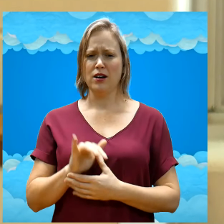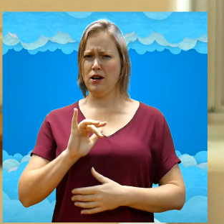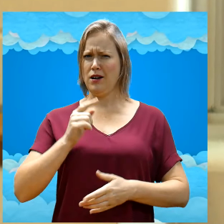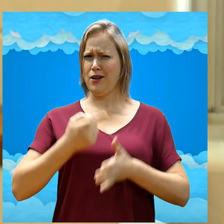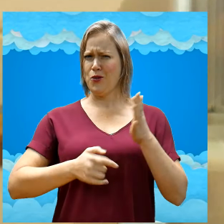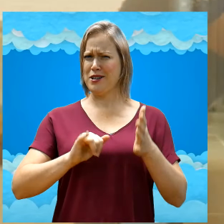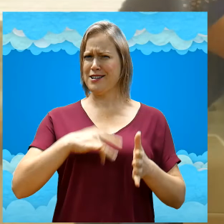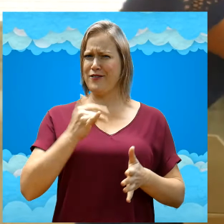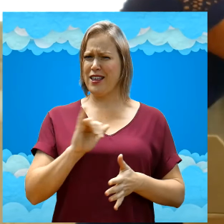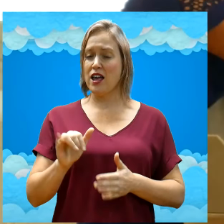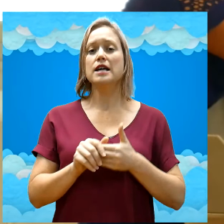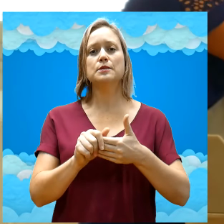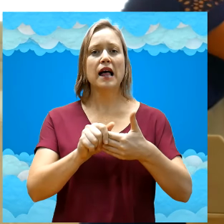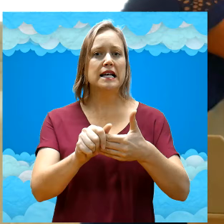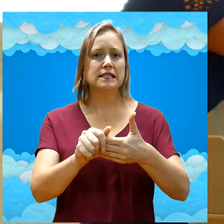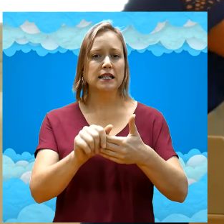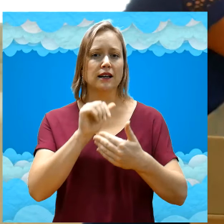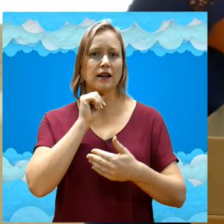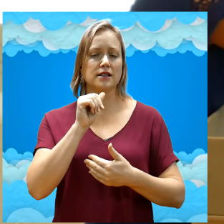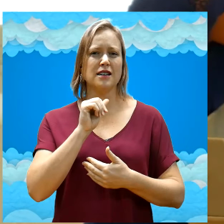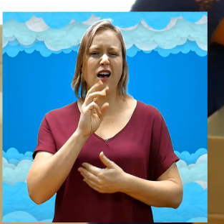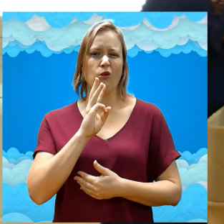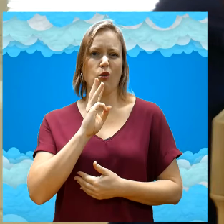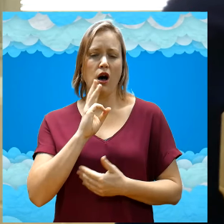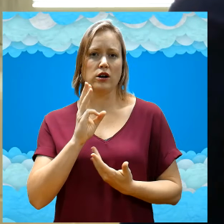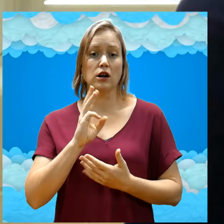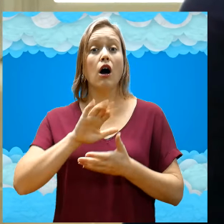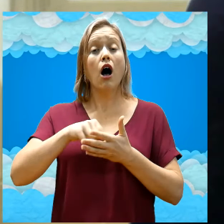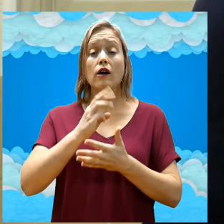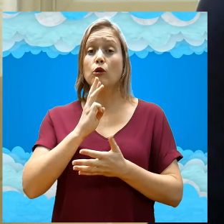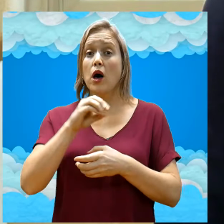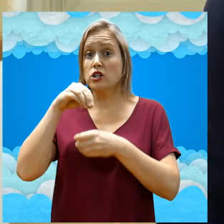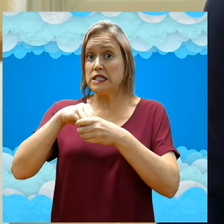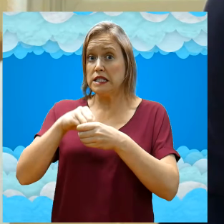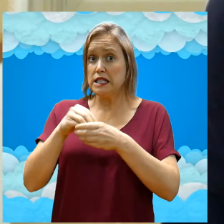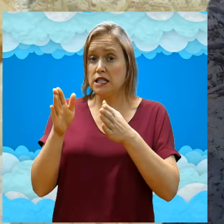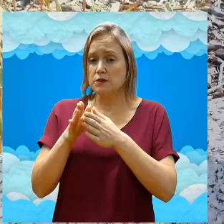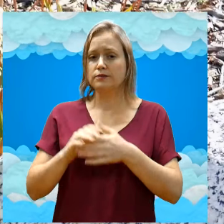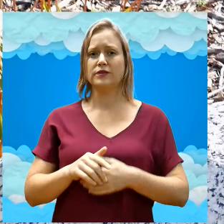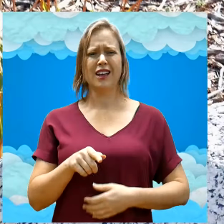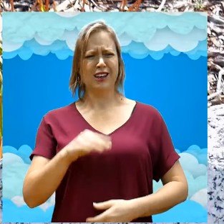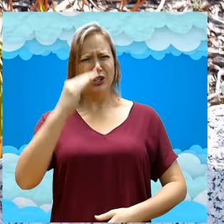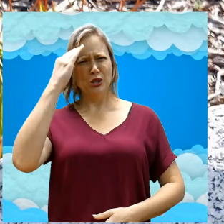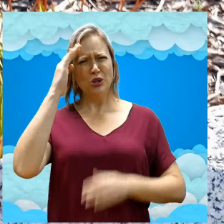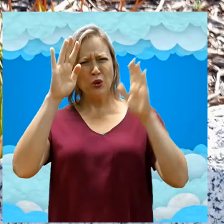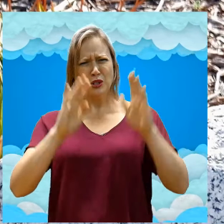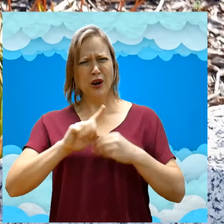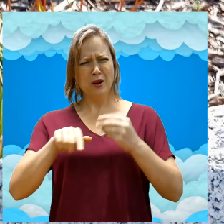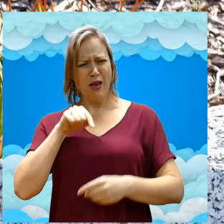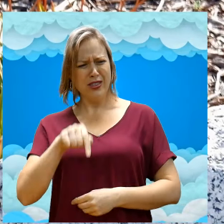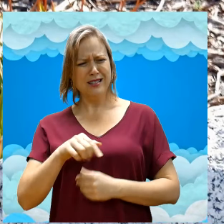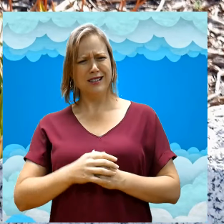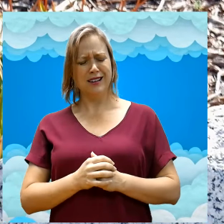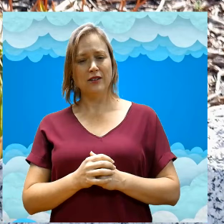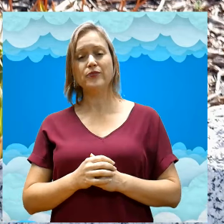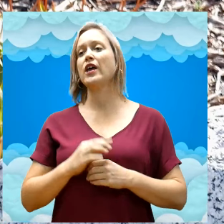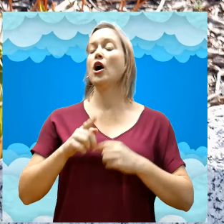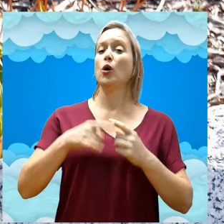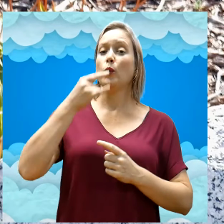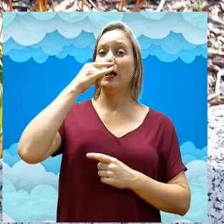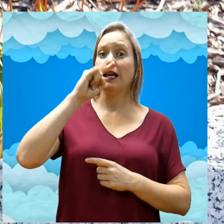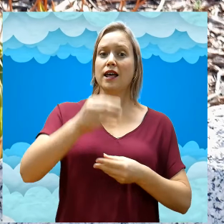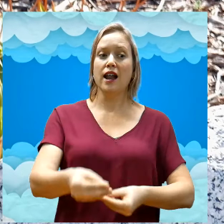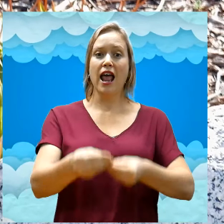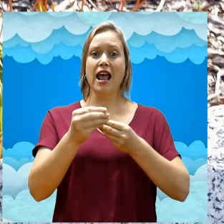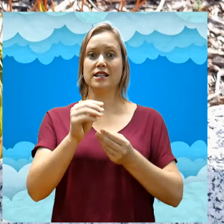What's it feel like? Because it's plastic. It's not like water. All the water inside those little grains, so it doesn't... You know what's great about the newscast? What? When a